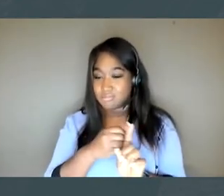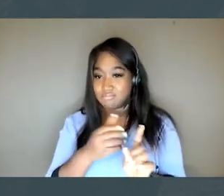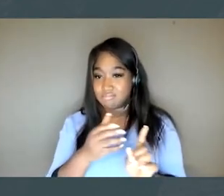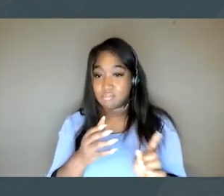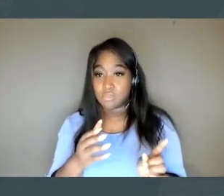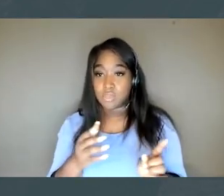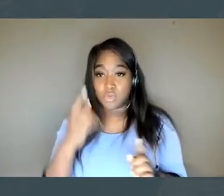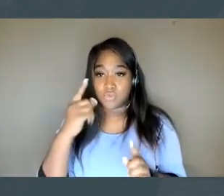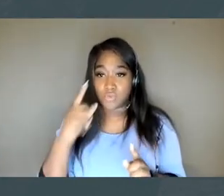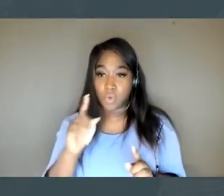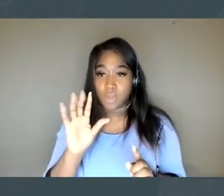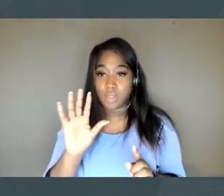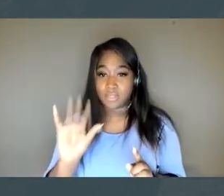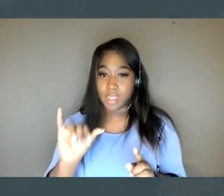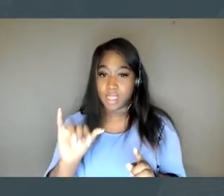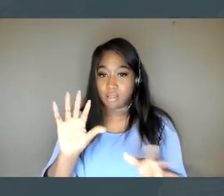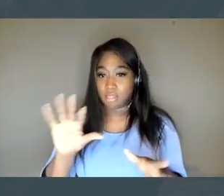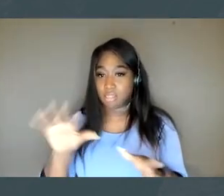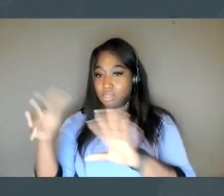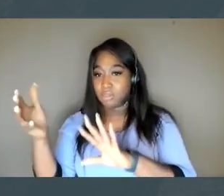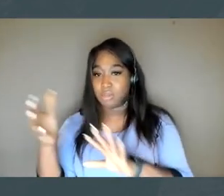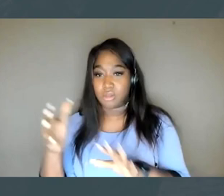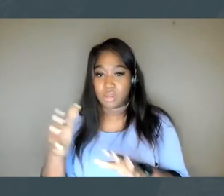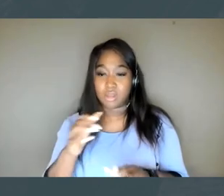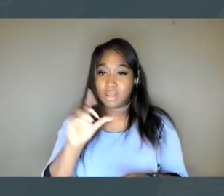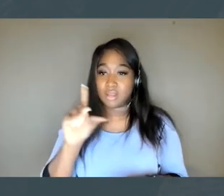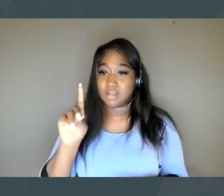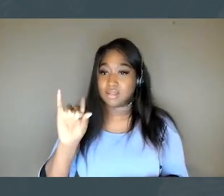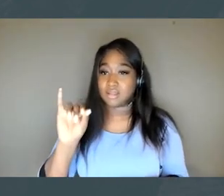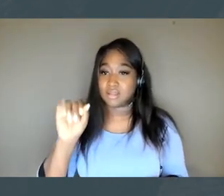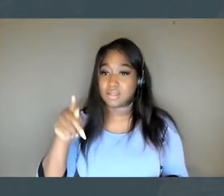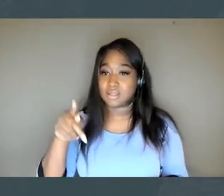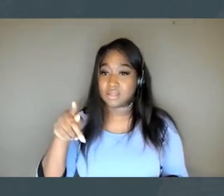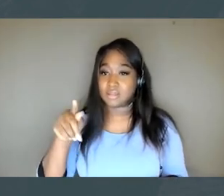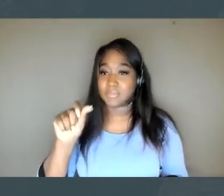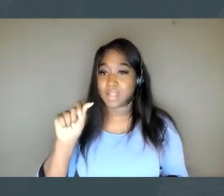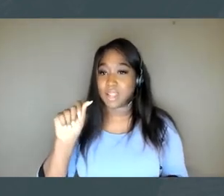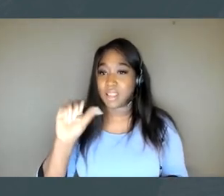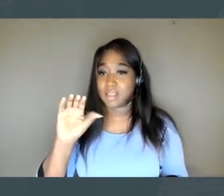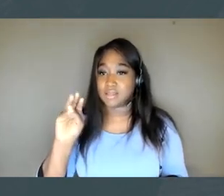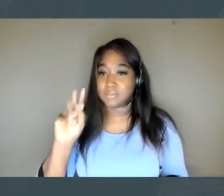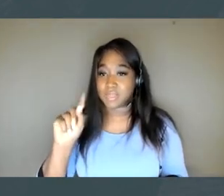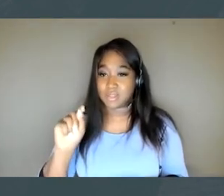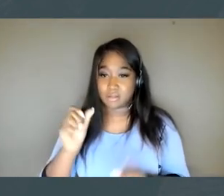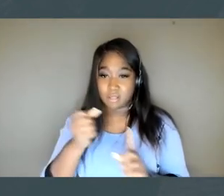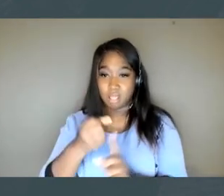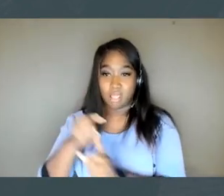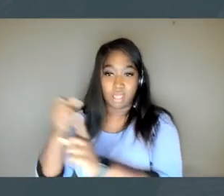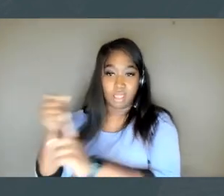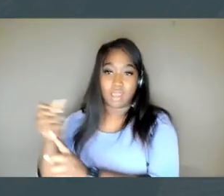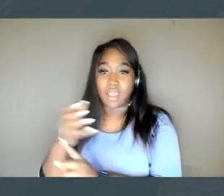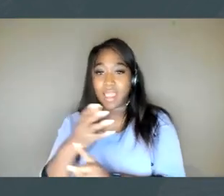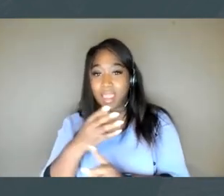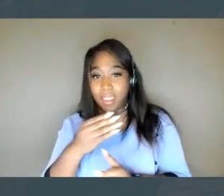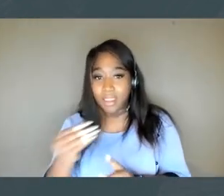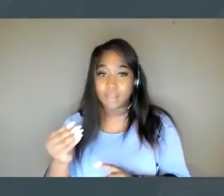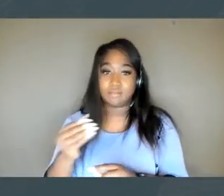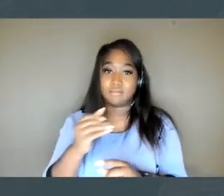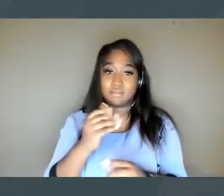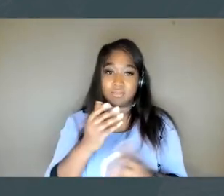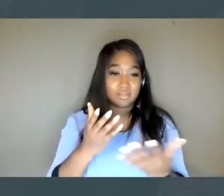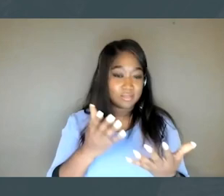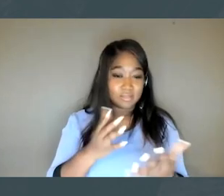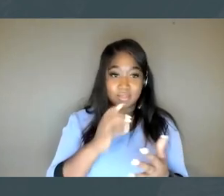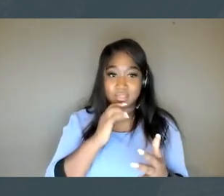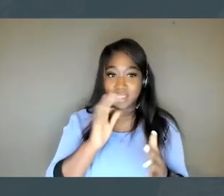and uprooting. So who is not impacted? Who has roots in slavery and who doesn't,